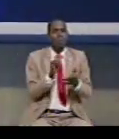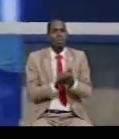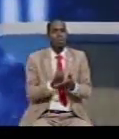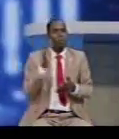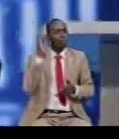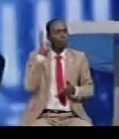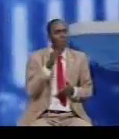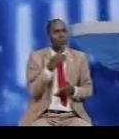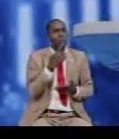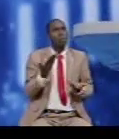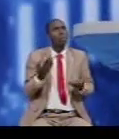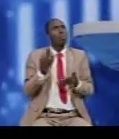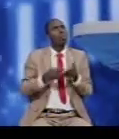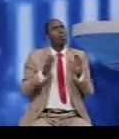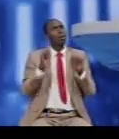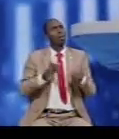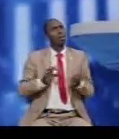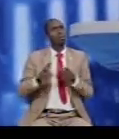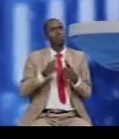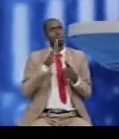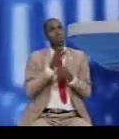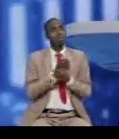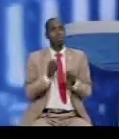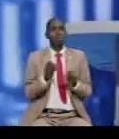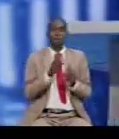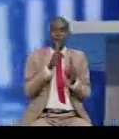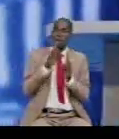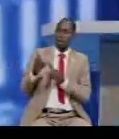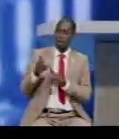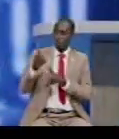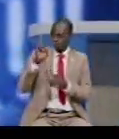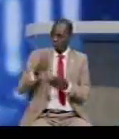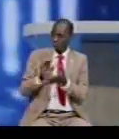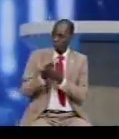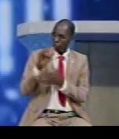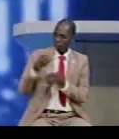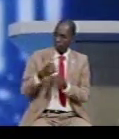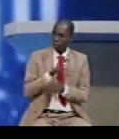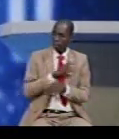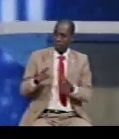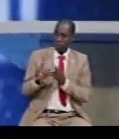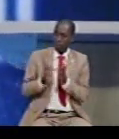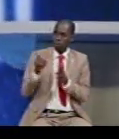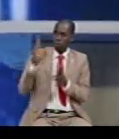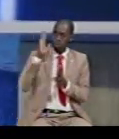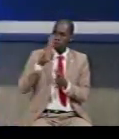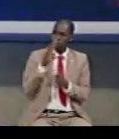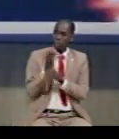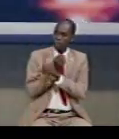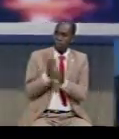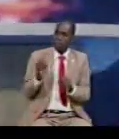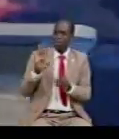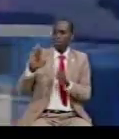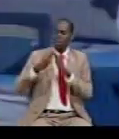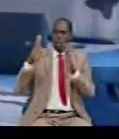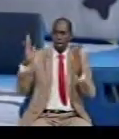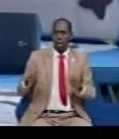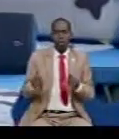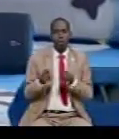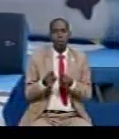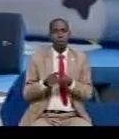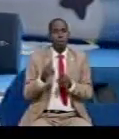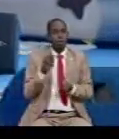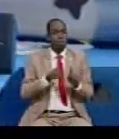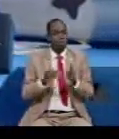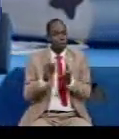what should I do to be saved? Believe on the Lord Jesus Christ, and thou shalt be saved, and thy thine house. The people that